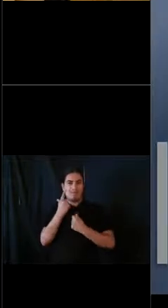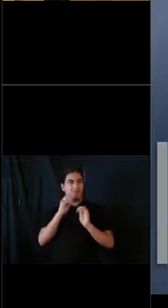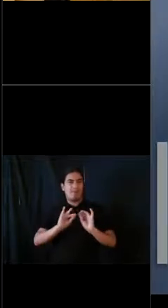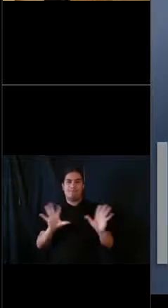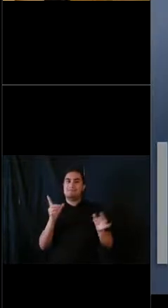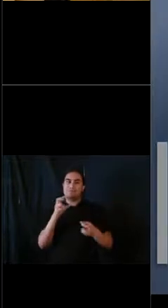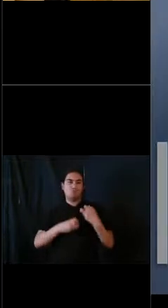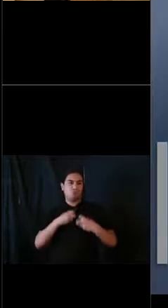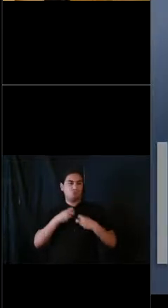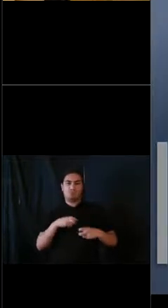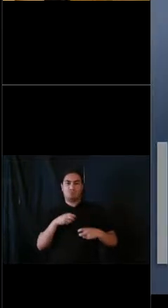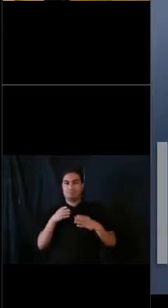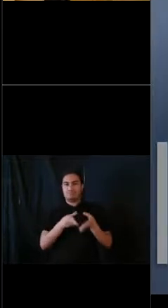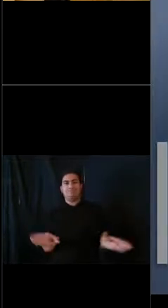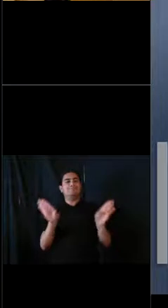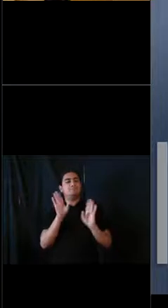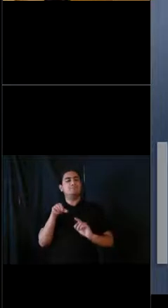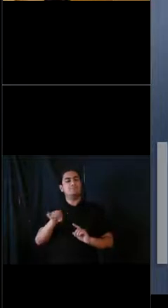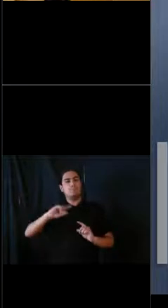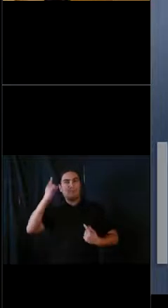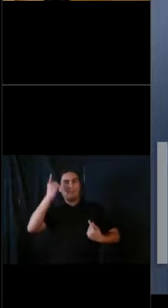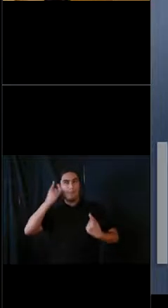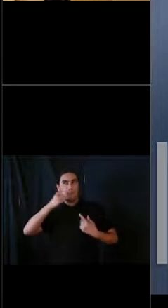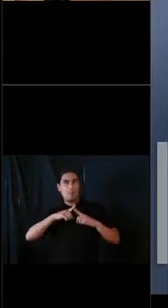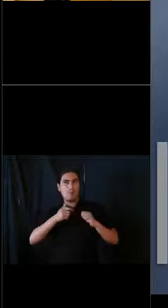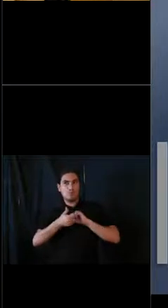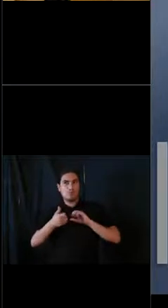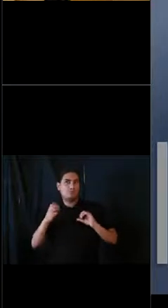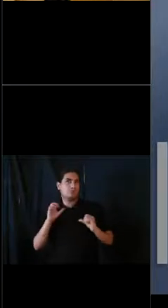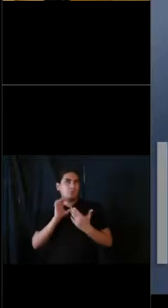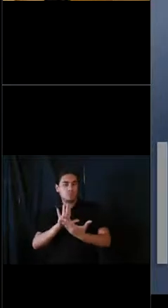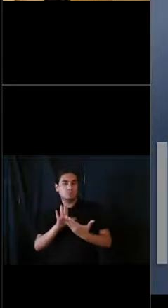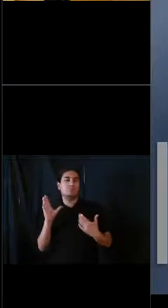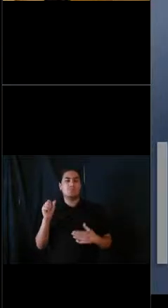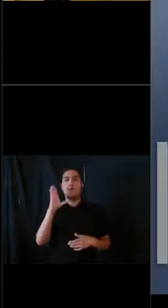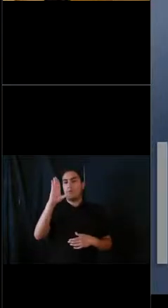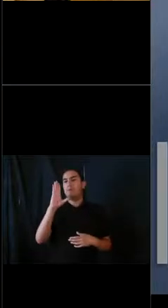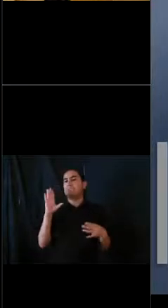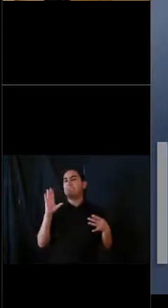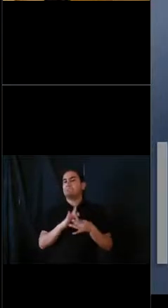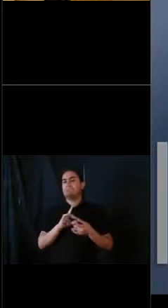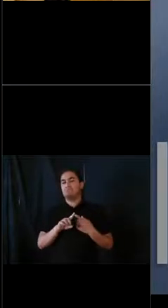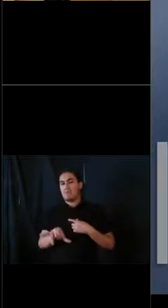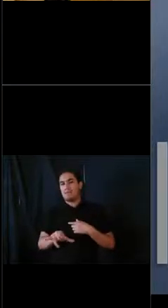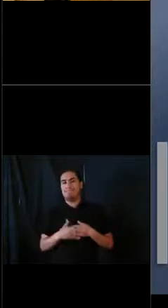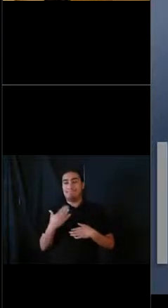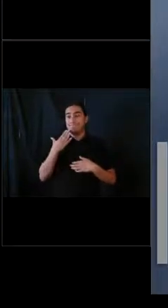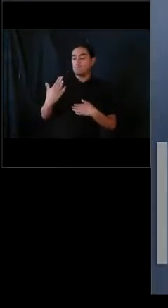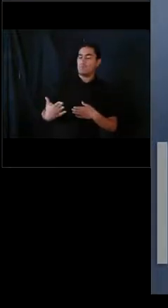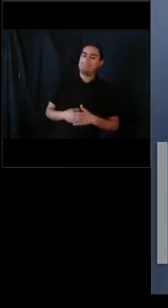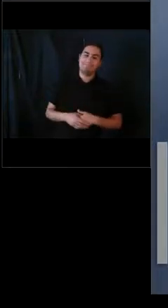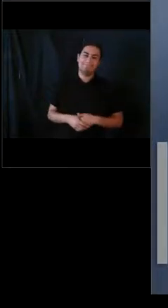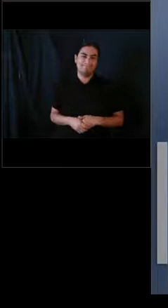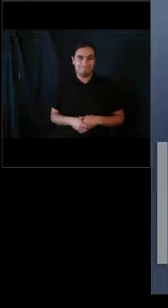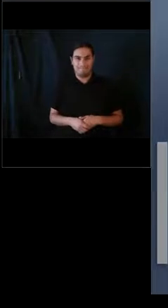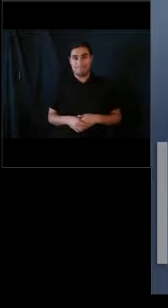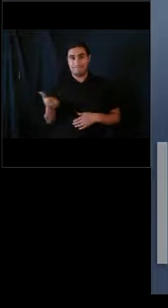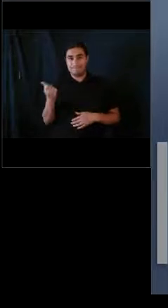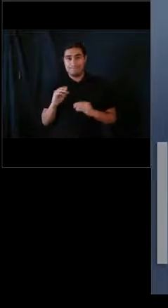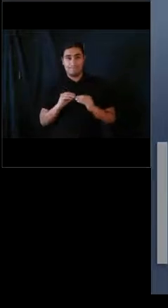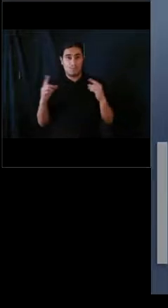administration more broadly is already thinking about and working on so okay i'm happy to follow up tonight yeah thank you thank you right any other